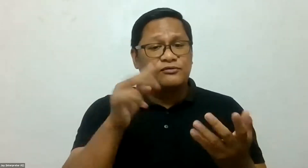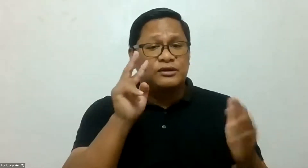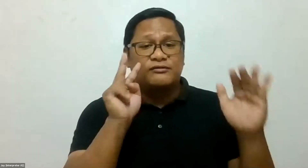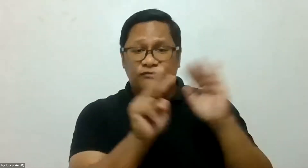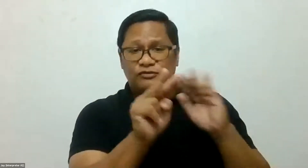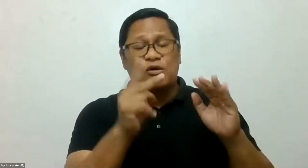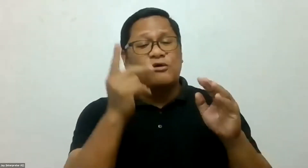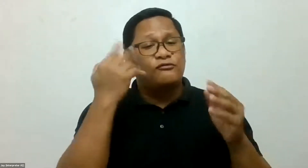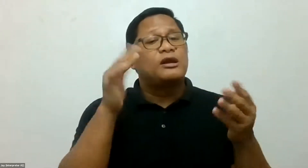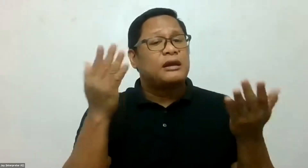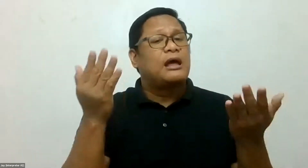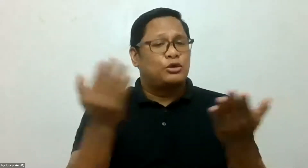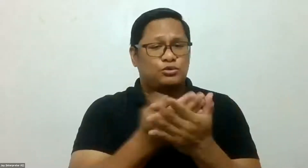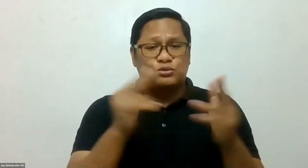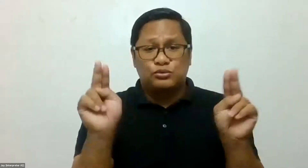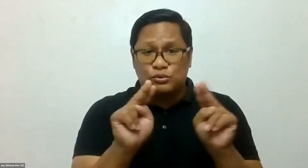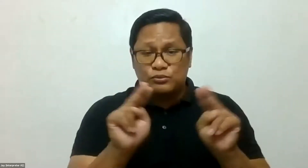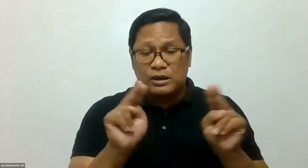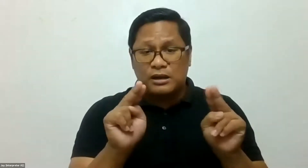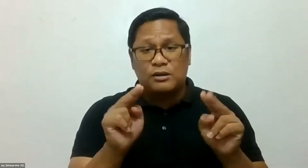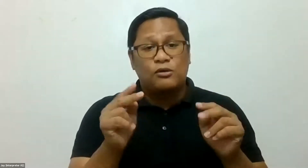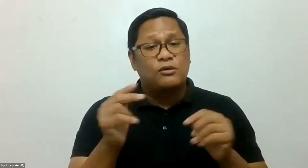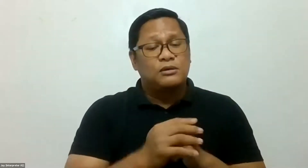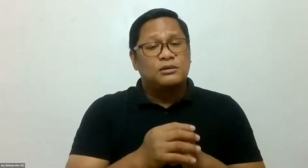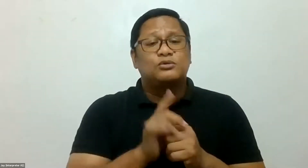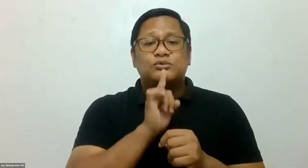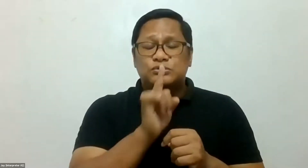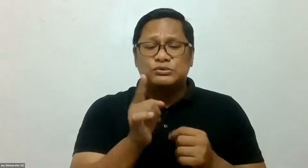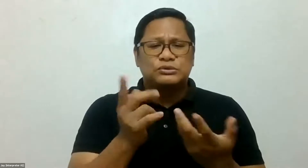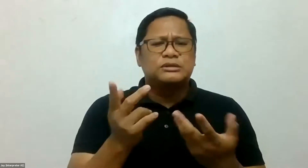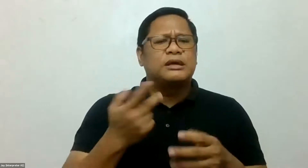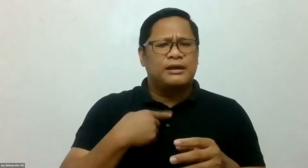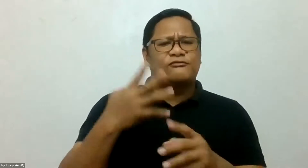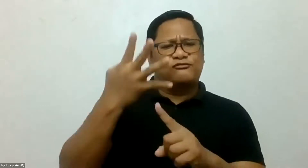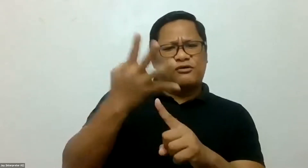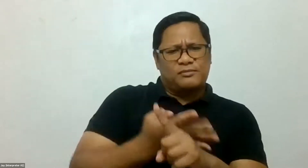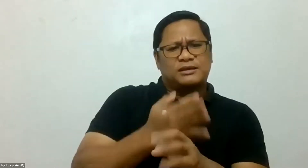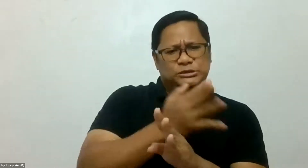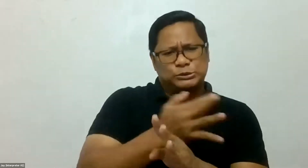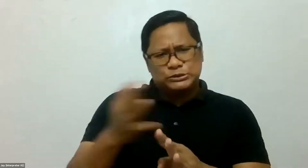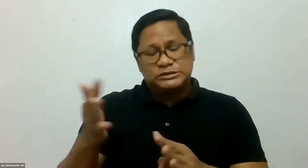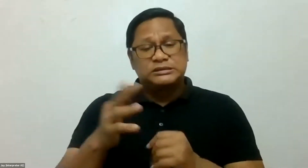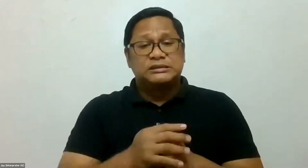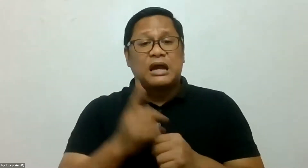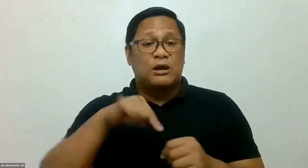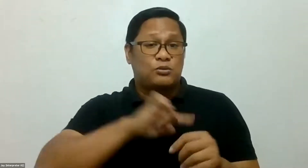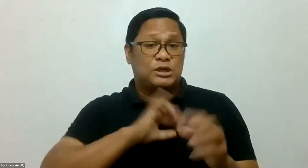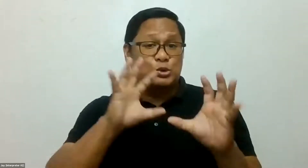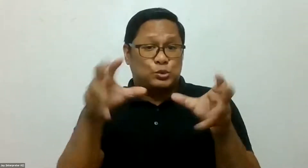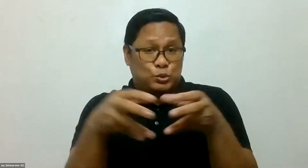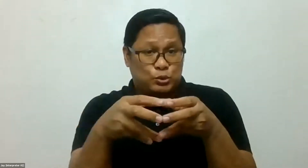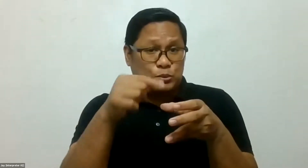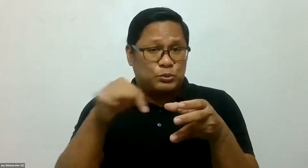better normal is that it is reactive for the past 4 months. Our sector